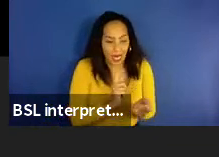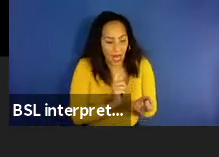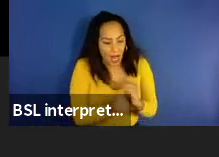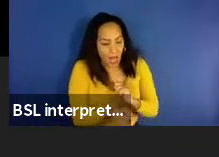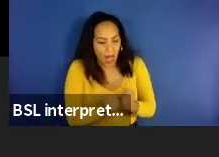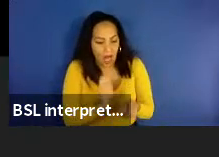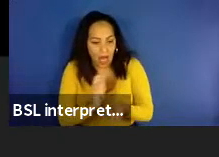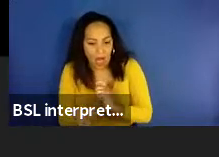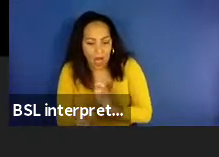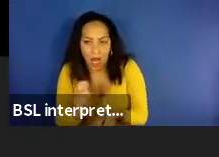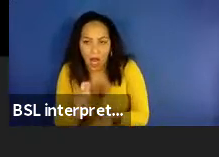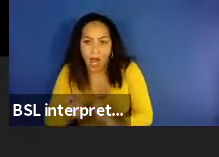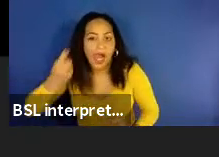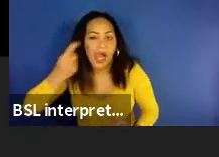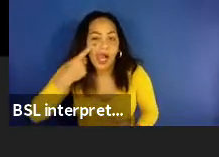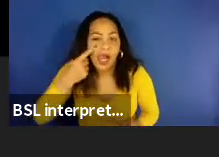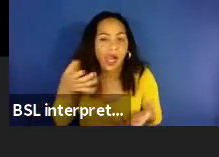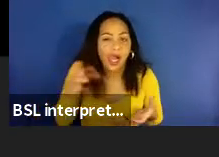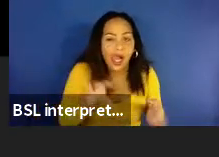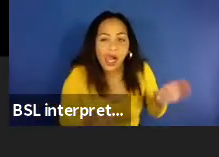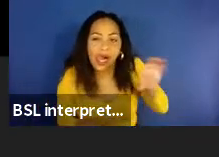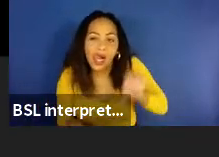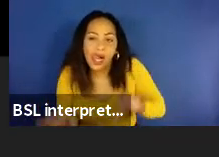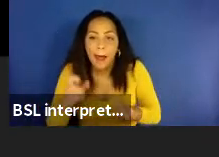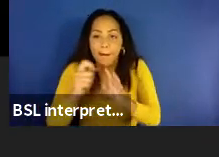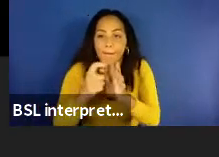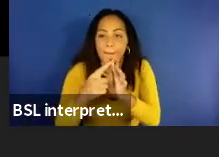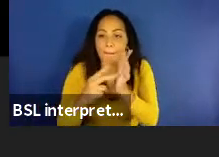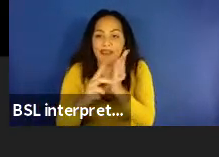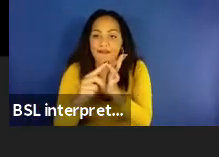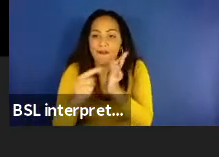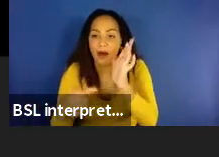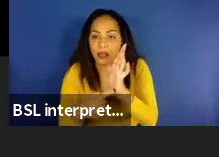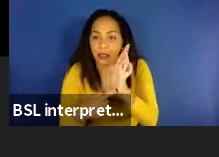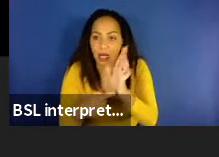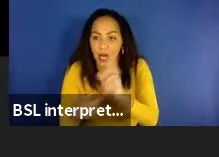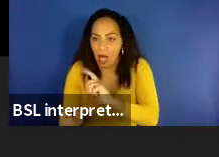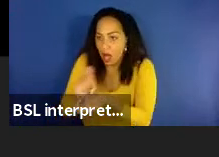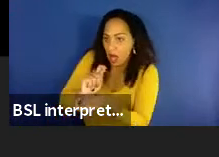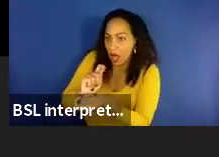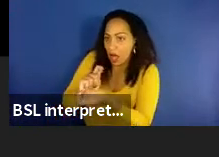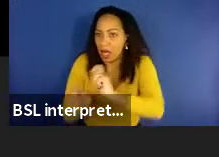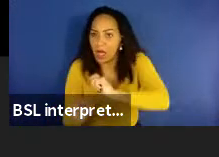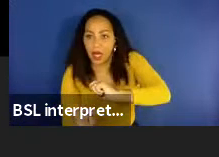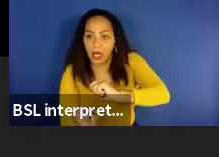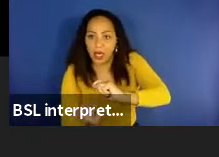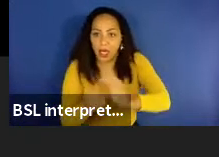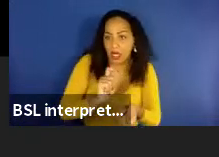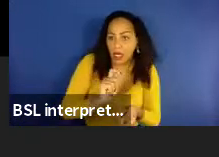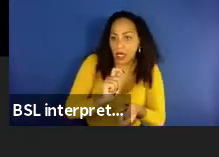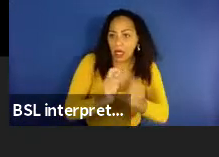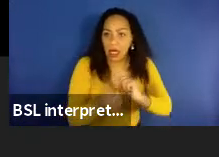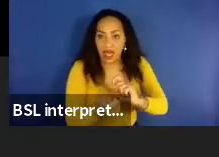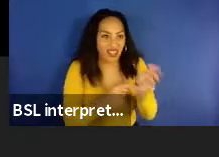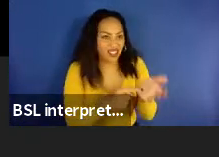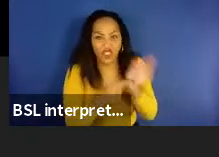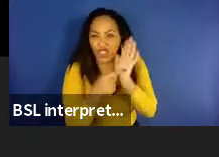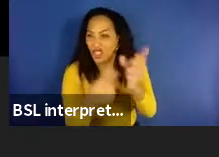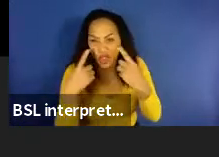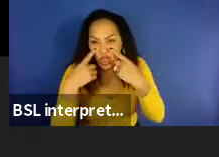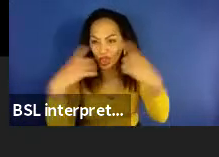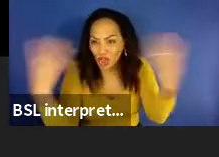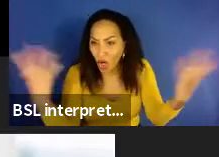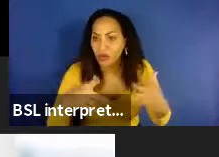constant experimental mindset to pivot to basically have something which is now a standout success story. So hopefully you will take that on